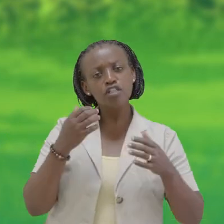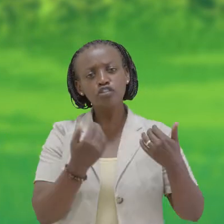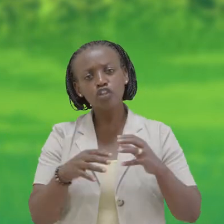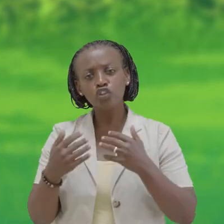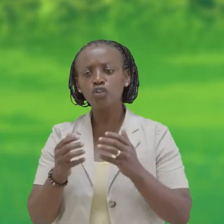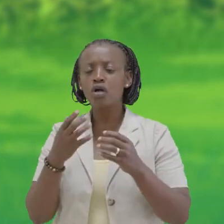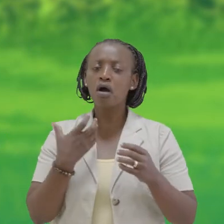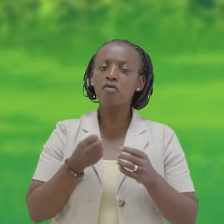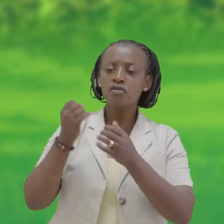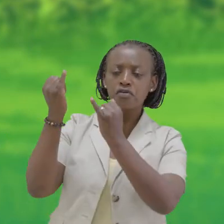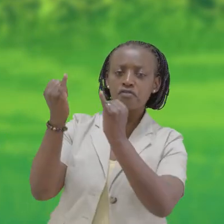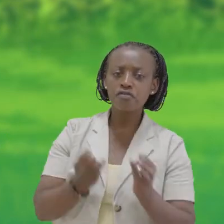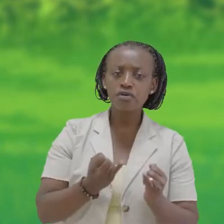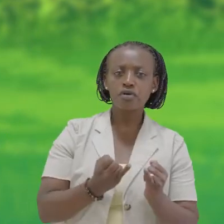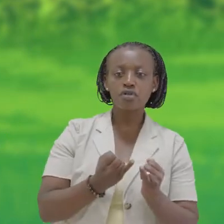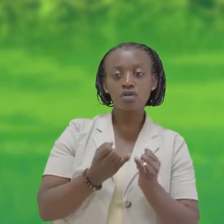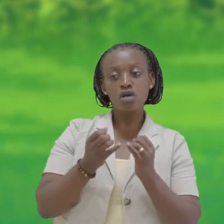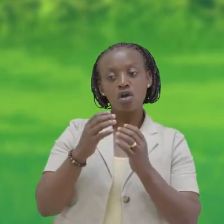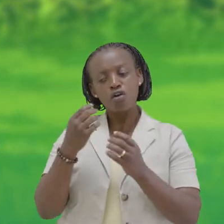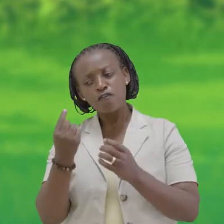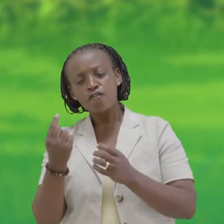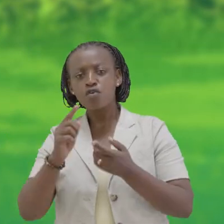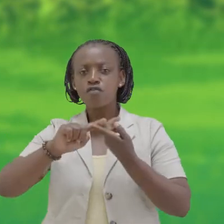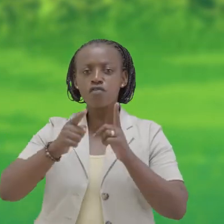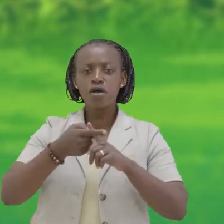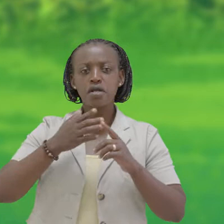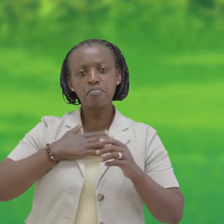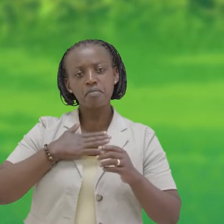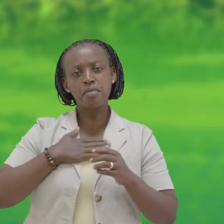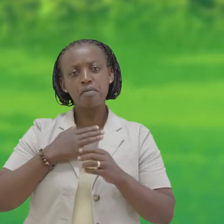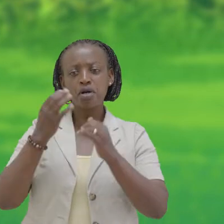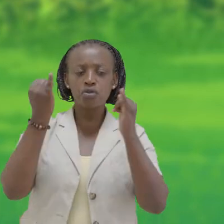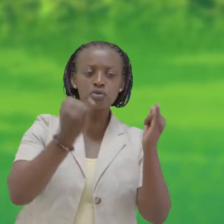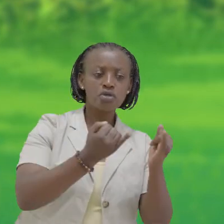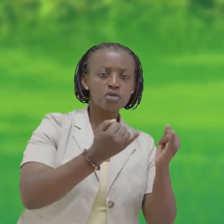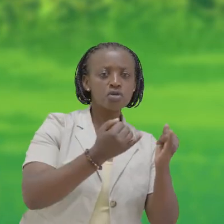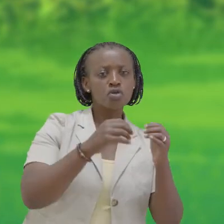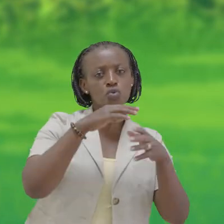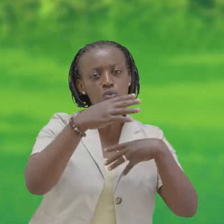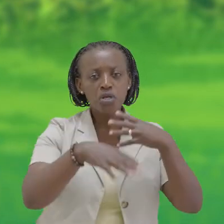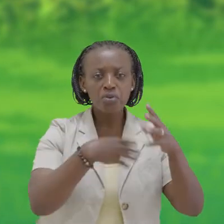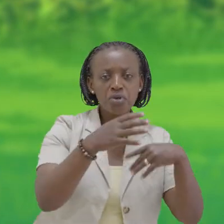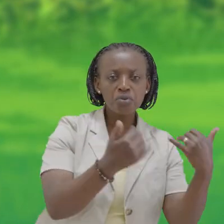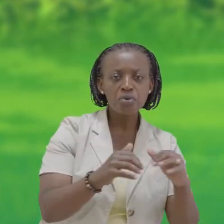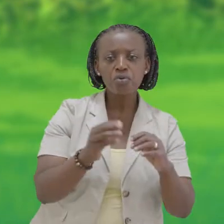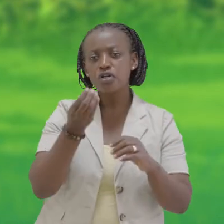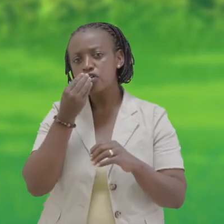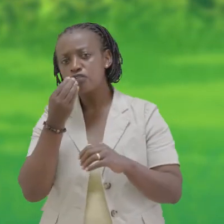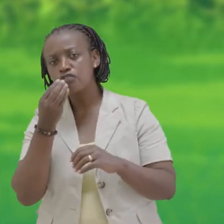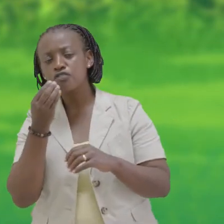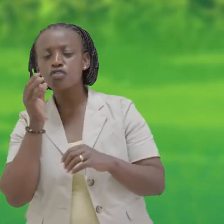at home. I have invited a few of my friends over to play some